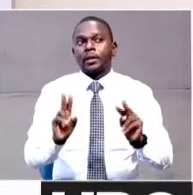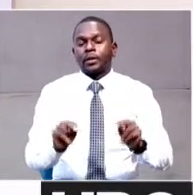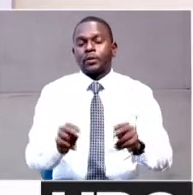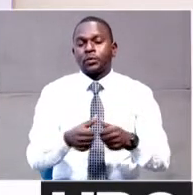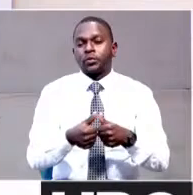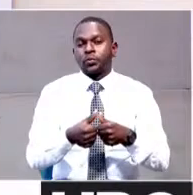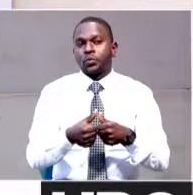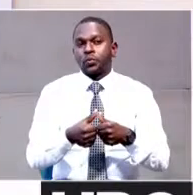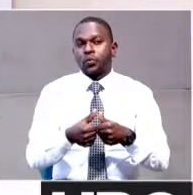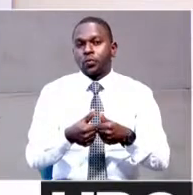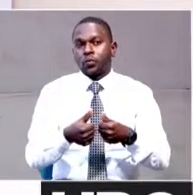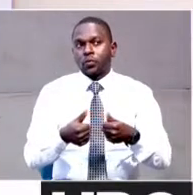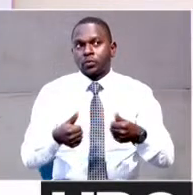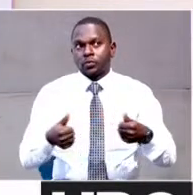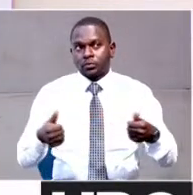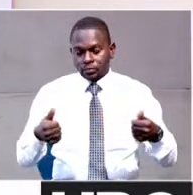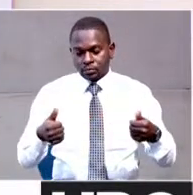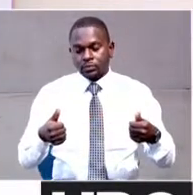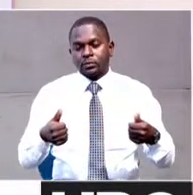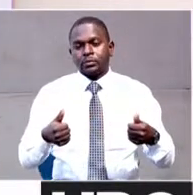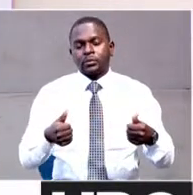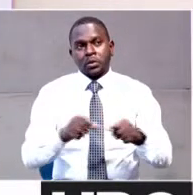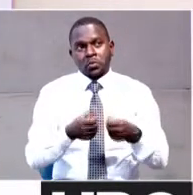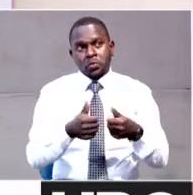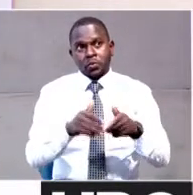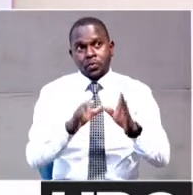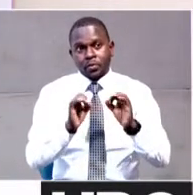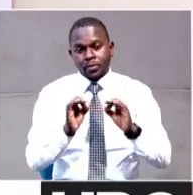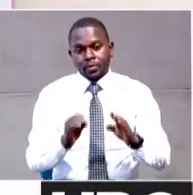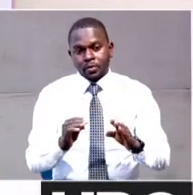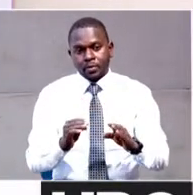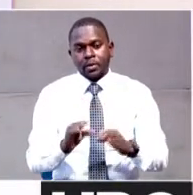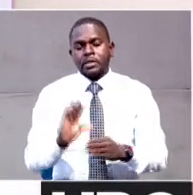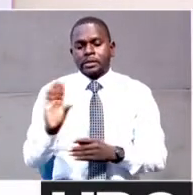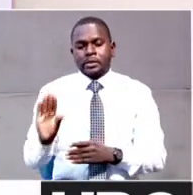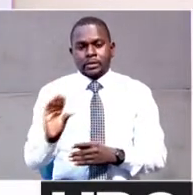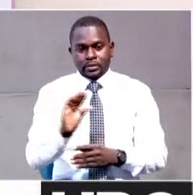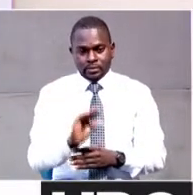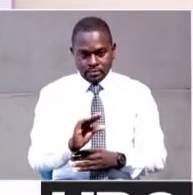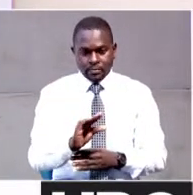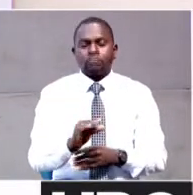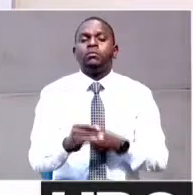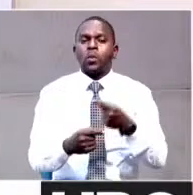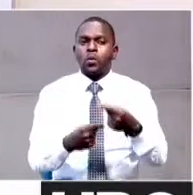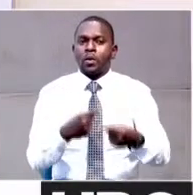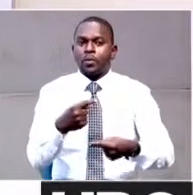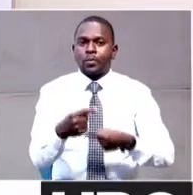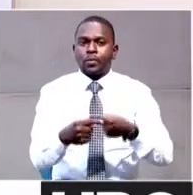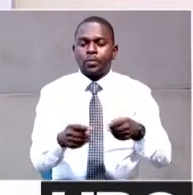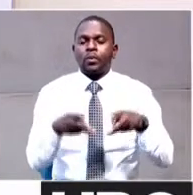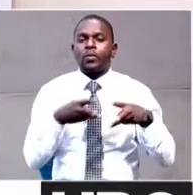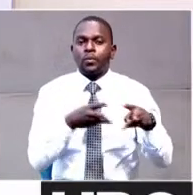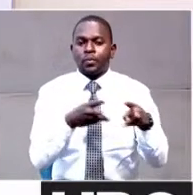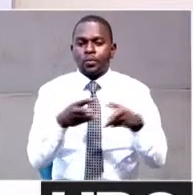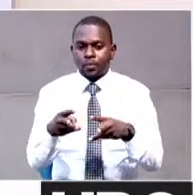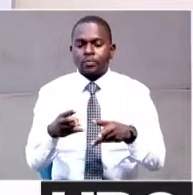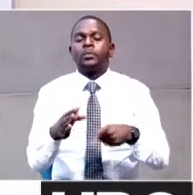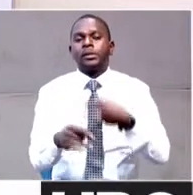properly oiled, doesn't have the funds to make it move the way it should